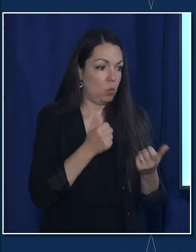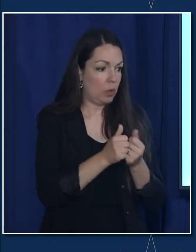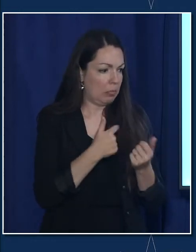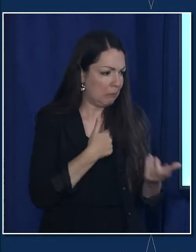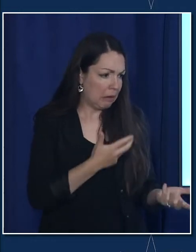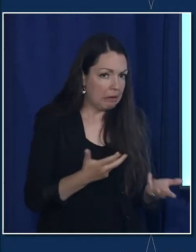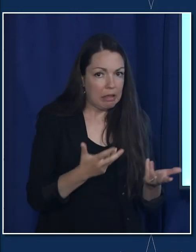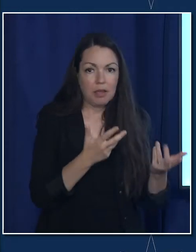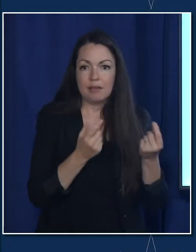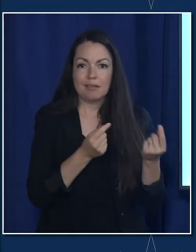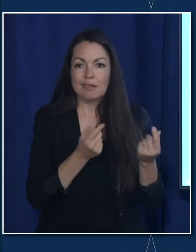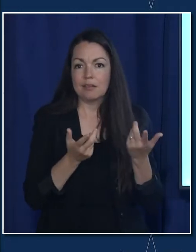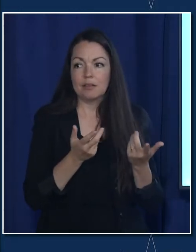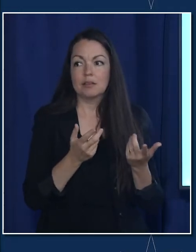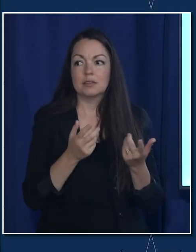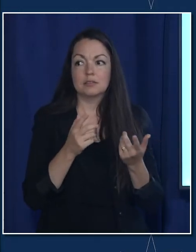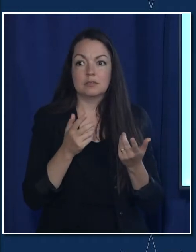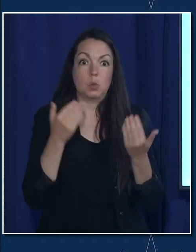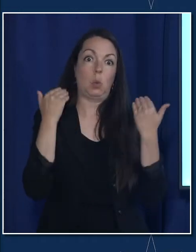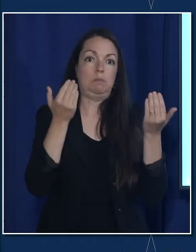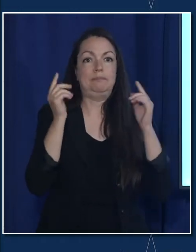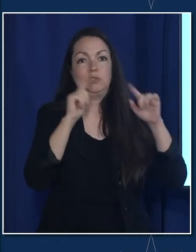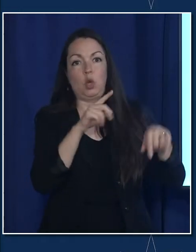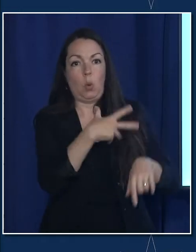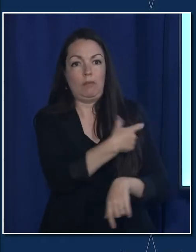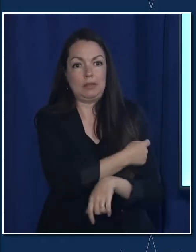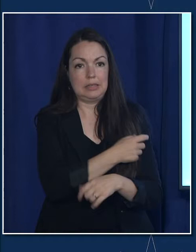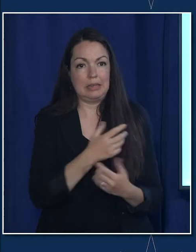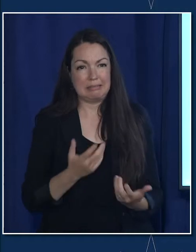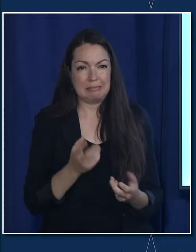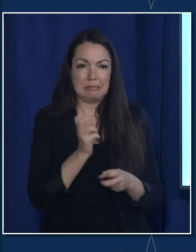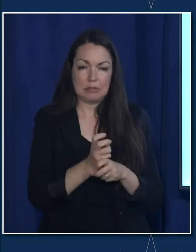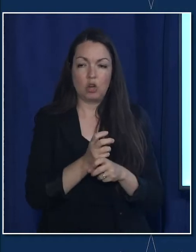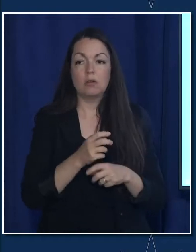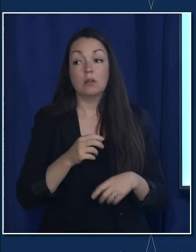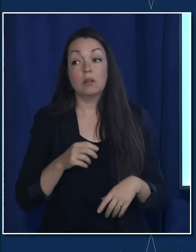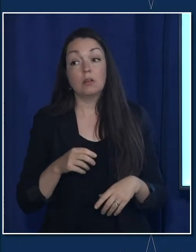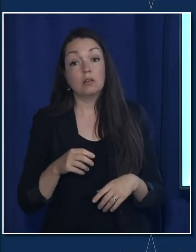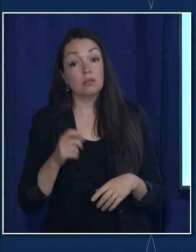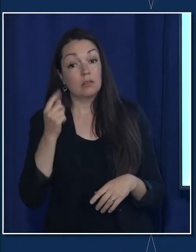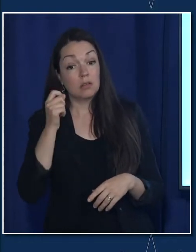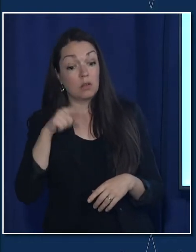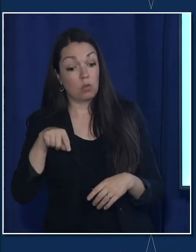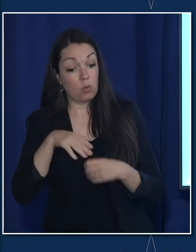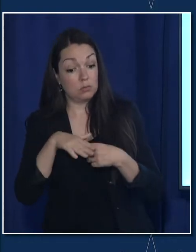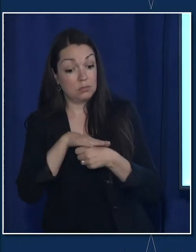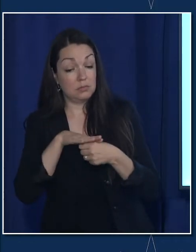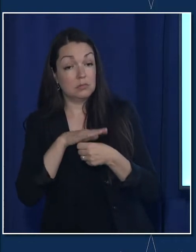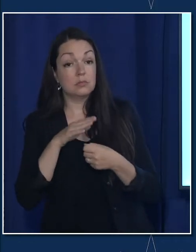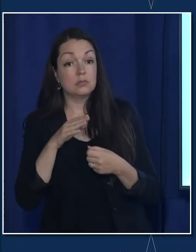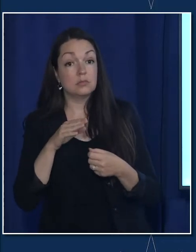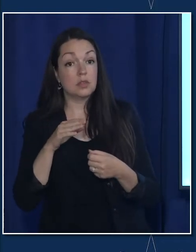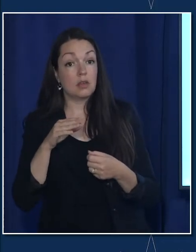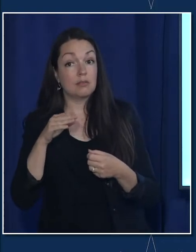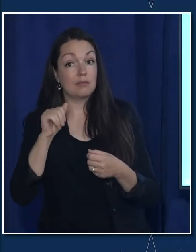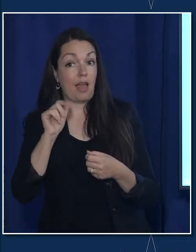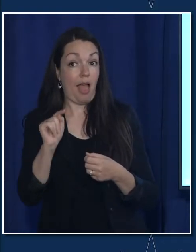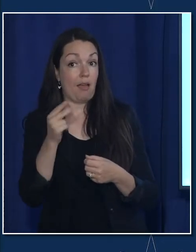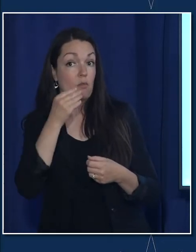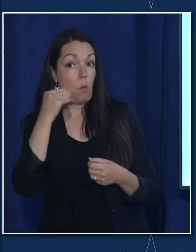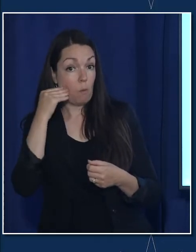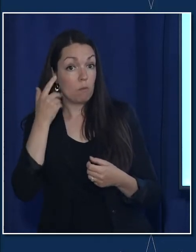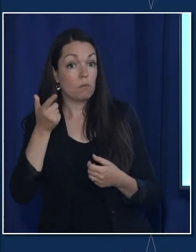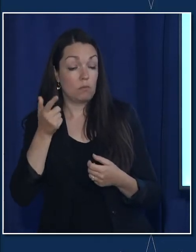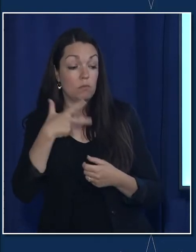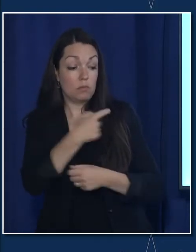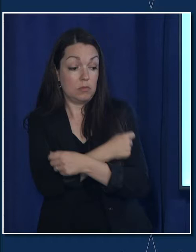of other priorities that sometimes come to play. The at-home campaign has been very successful in these areas. We've continued to see the South Side